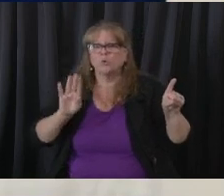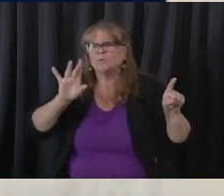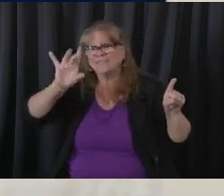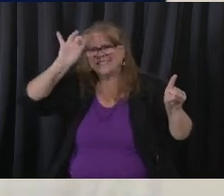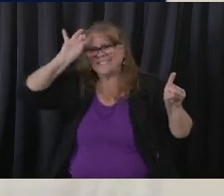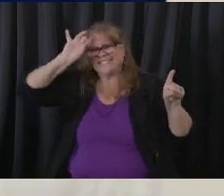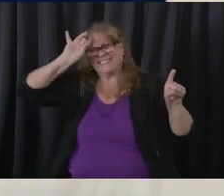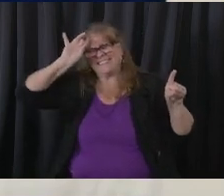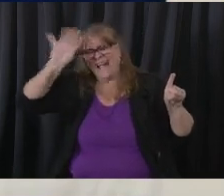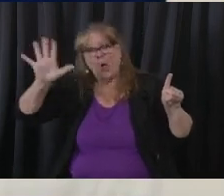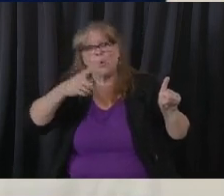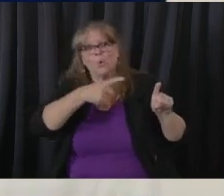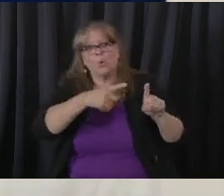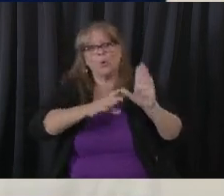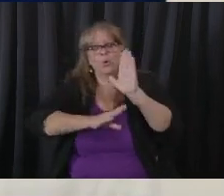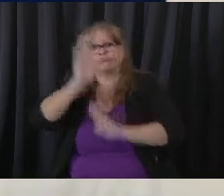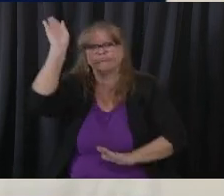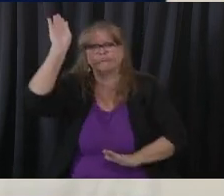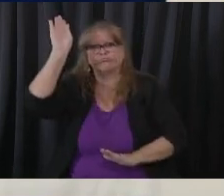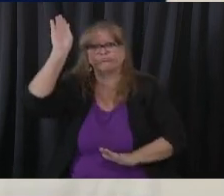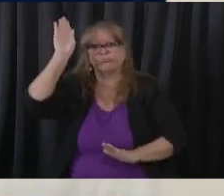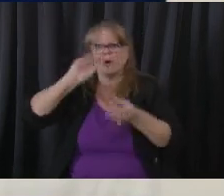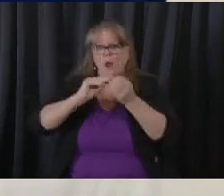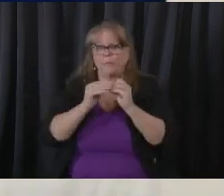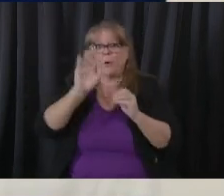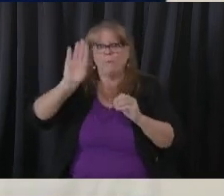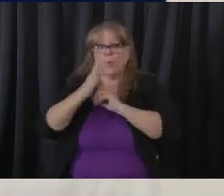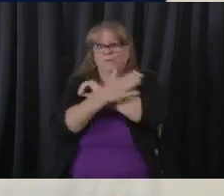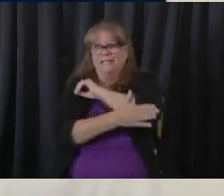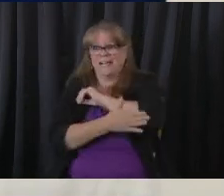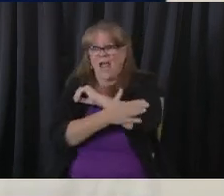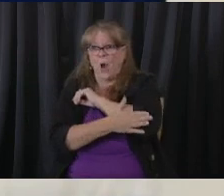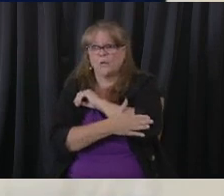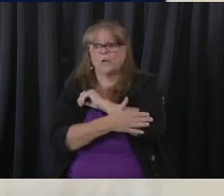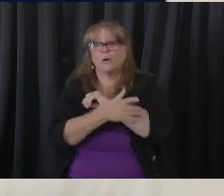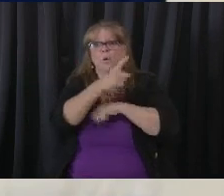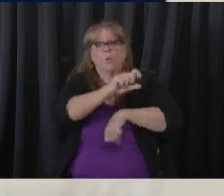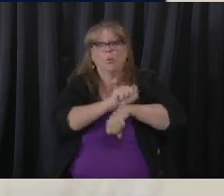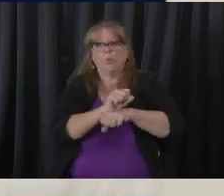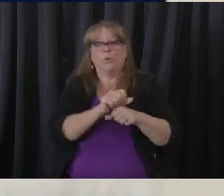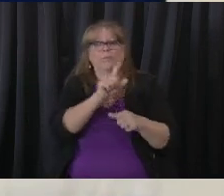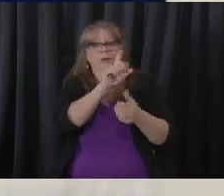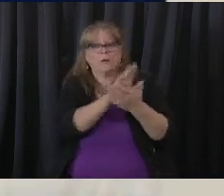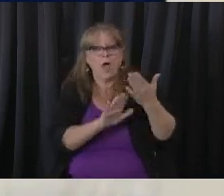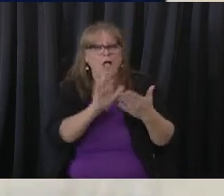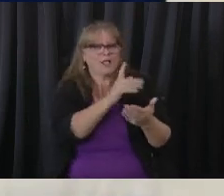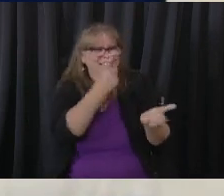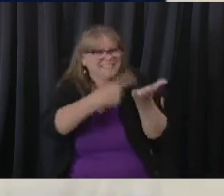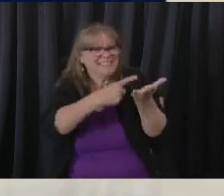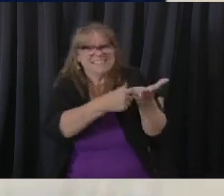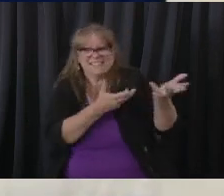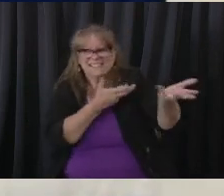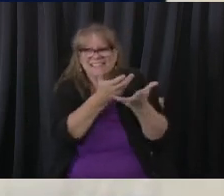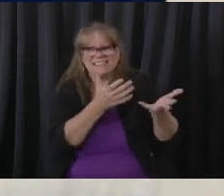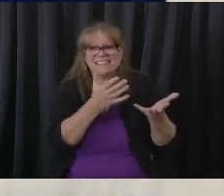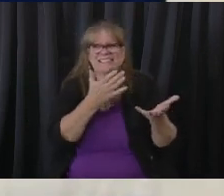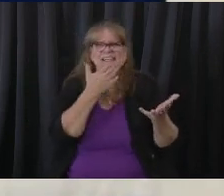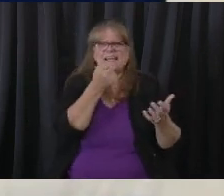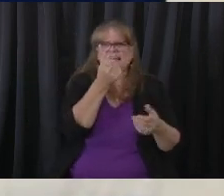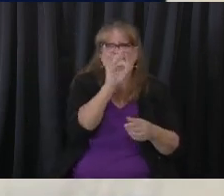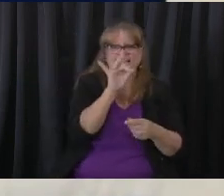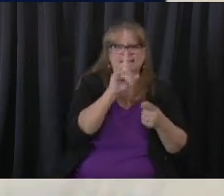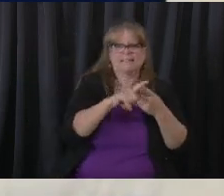under control. Early indications are that from that 18 to 20-year-old, 2-year-old demographic, the infection rate has significantly decreased since